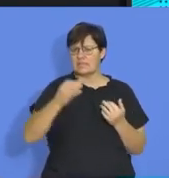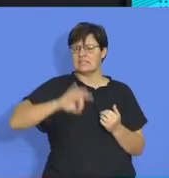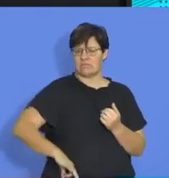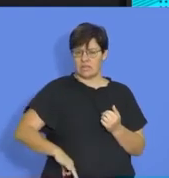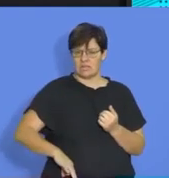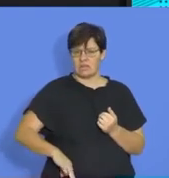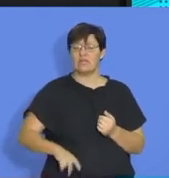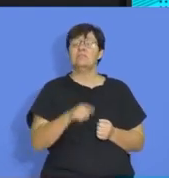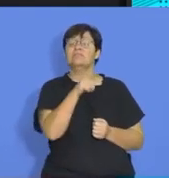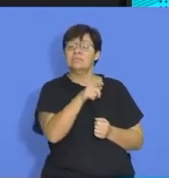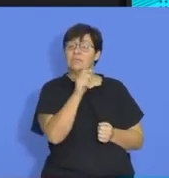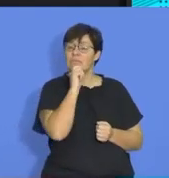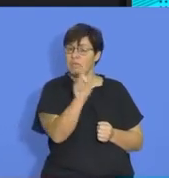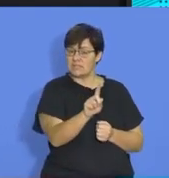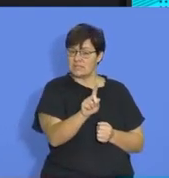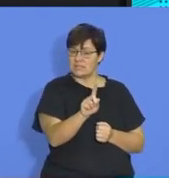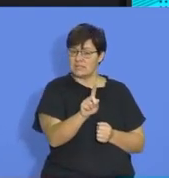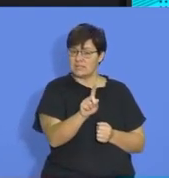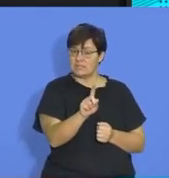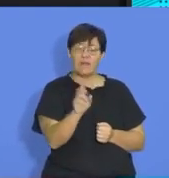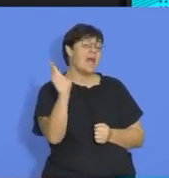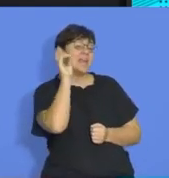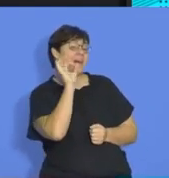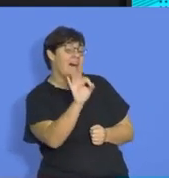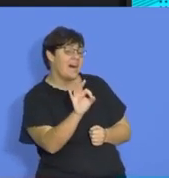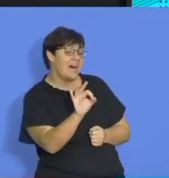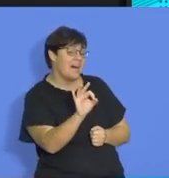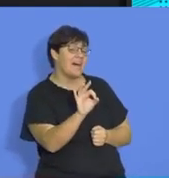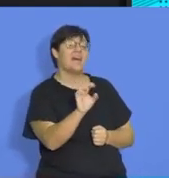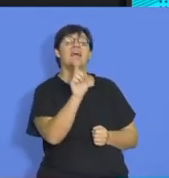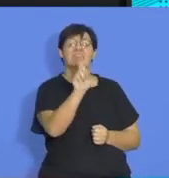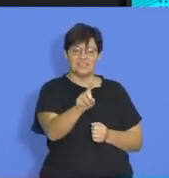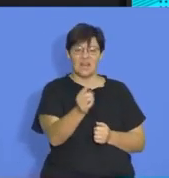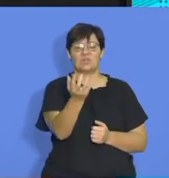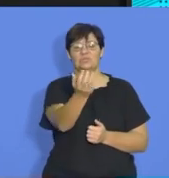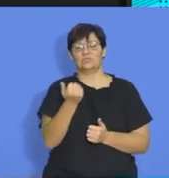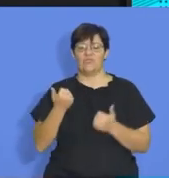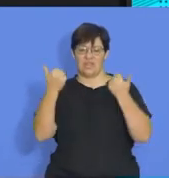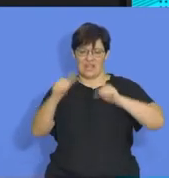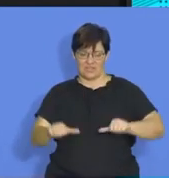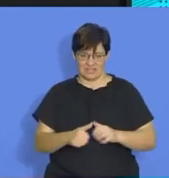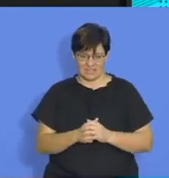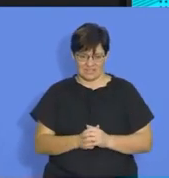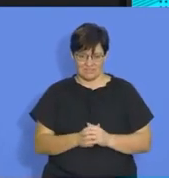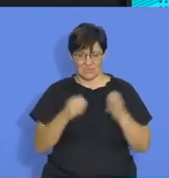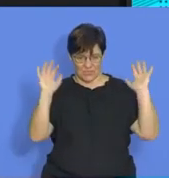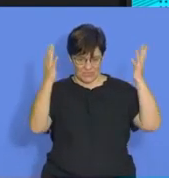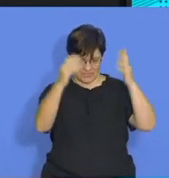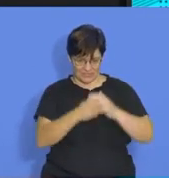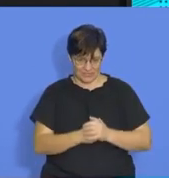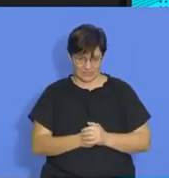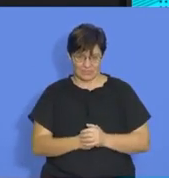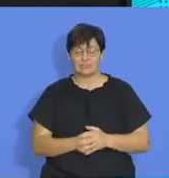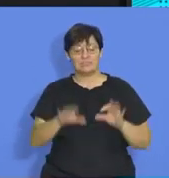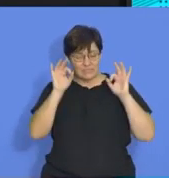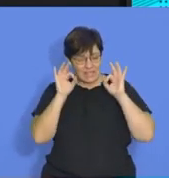are taking their monthly salary? We use their, I can actually hear you guys, we use their